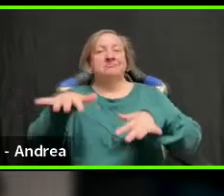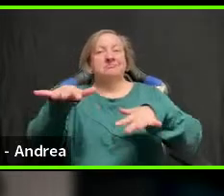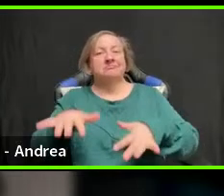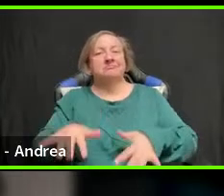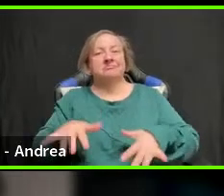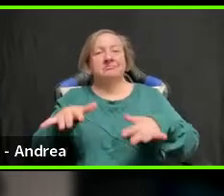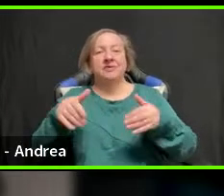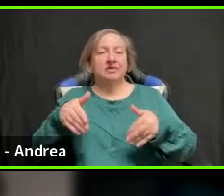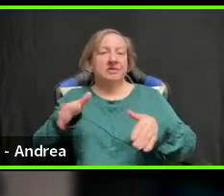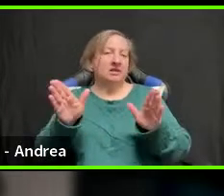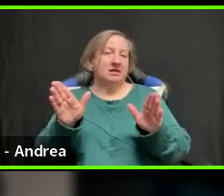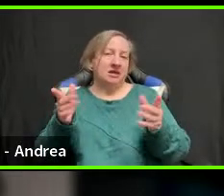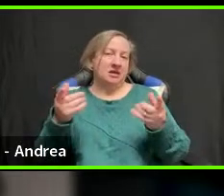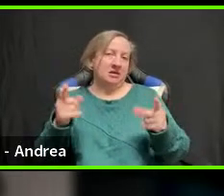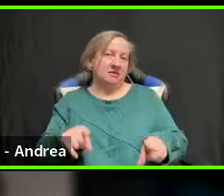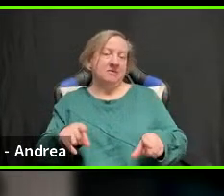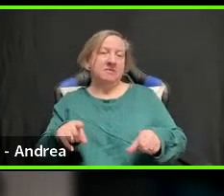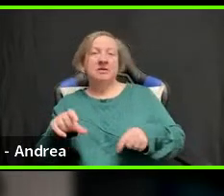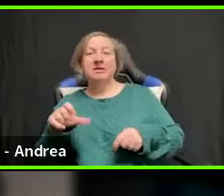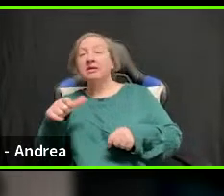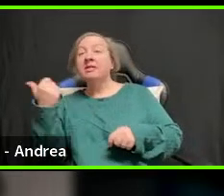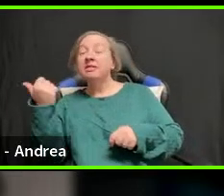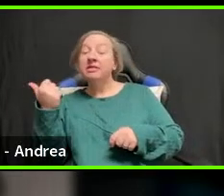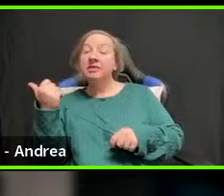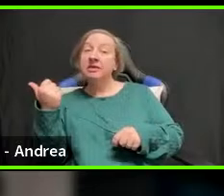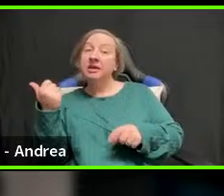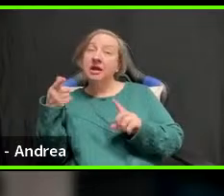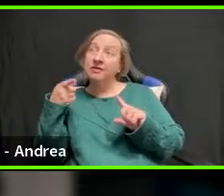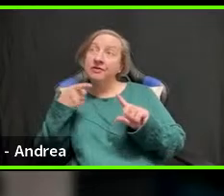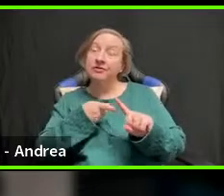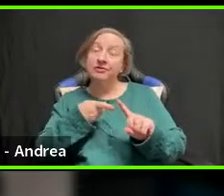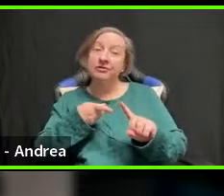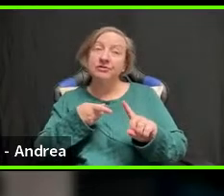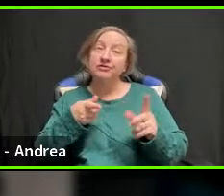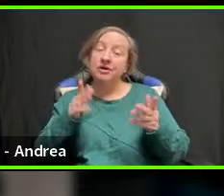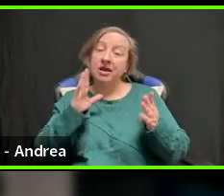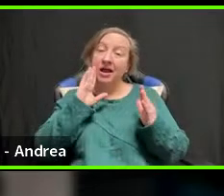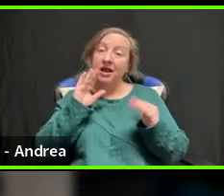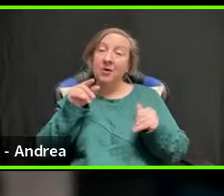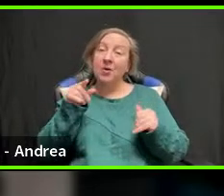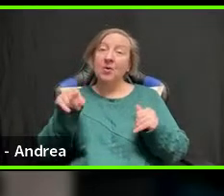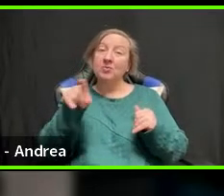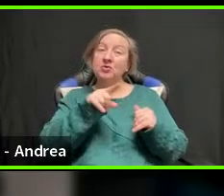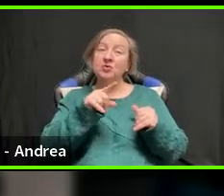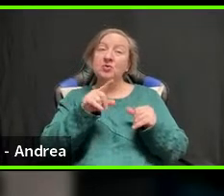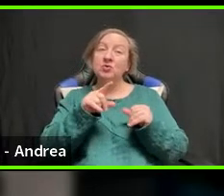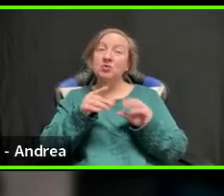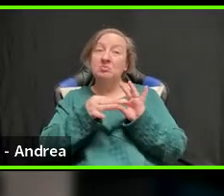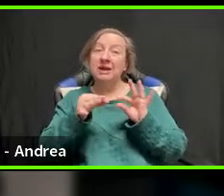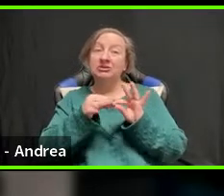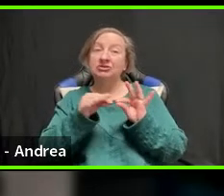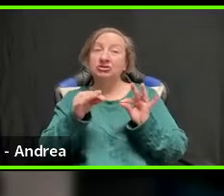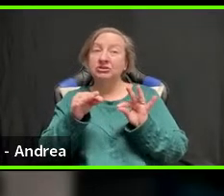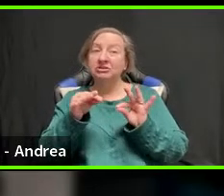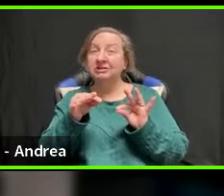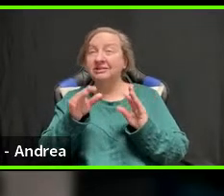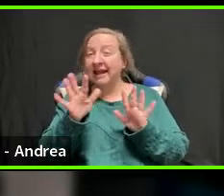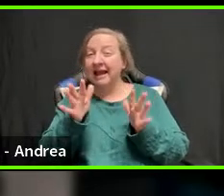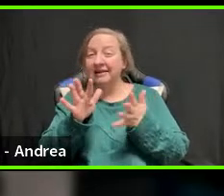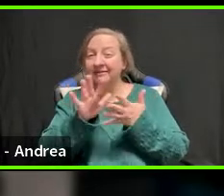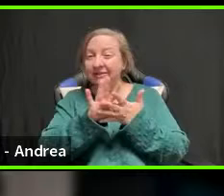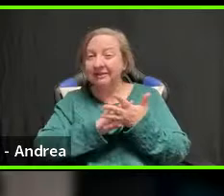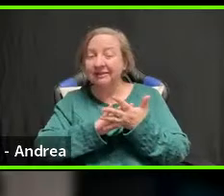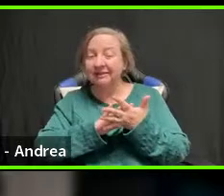place. The other thing I would say that, I'm hoping that you guys you mentioned in passing sort of the Columbia